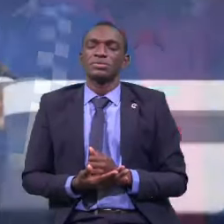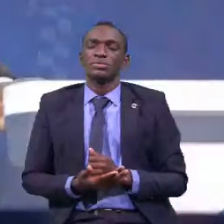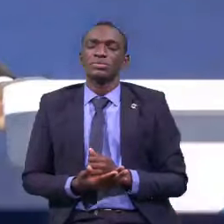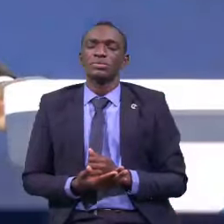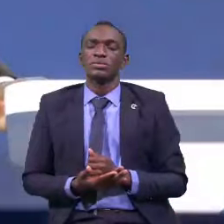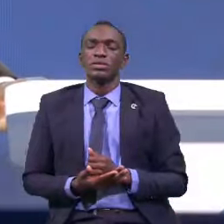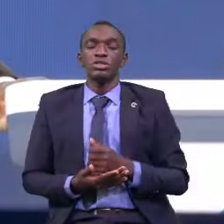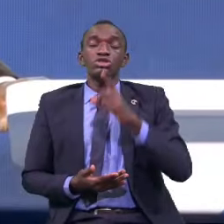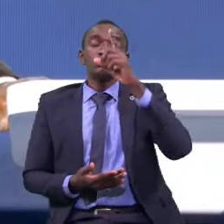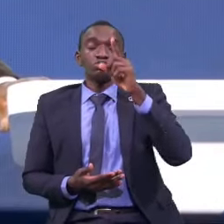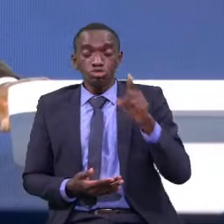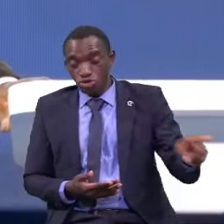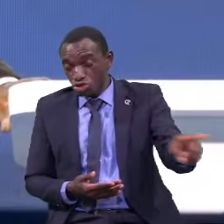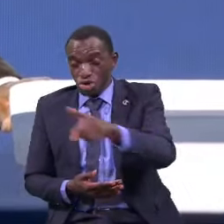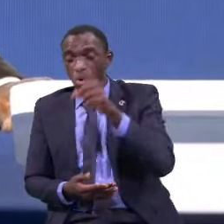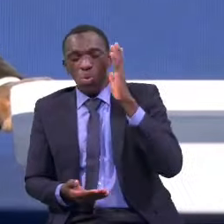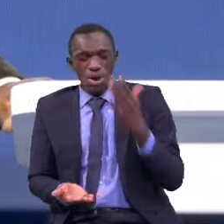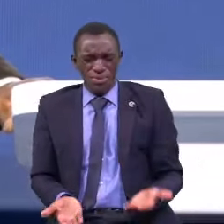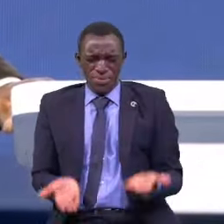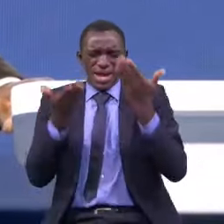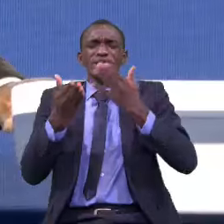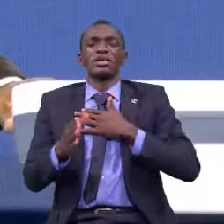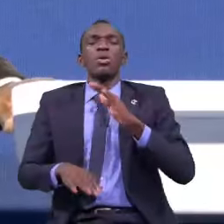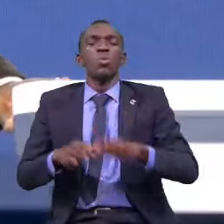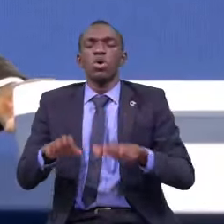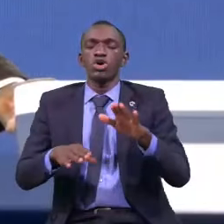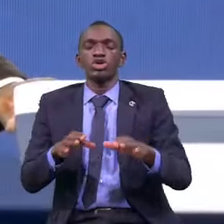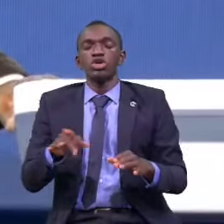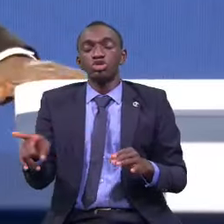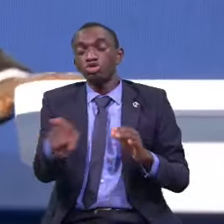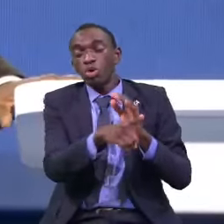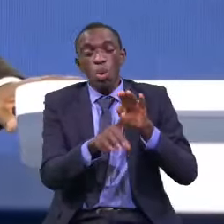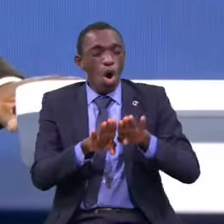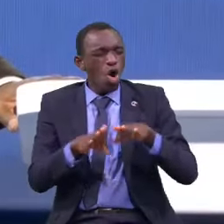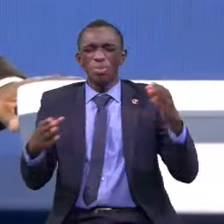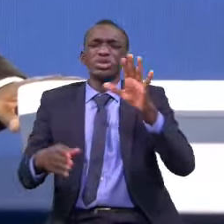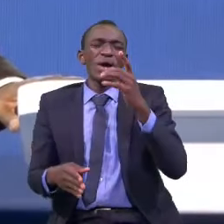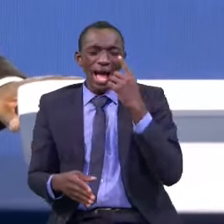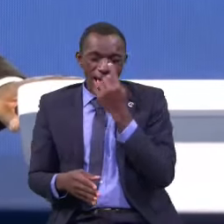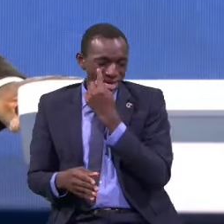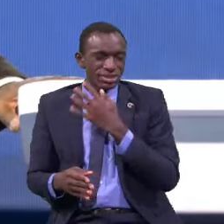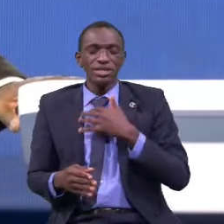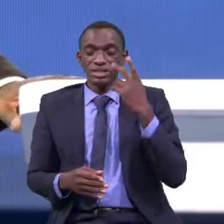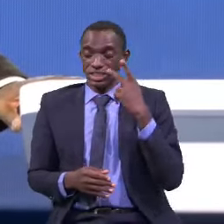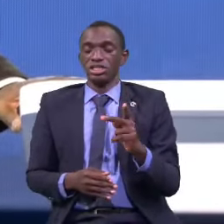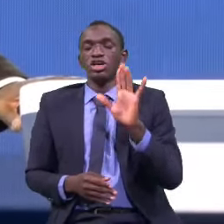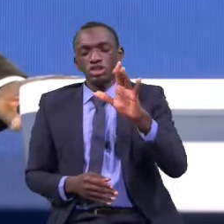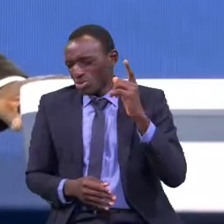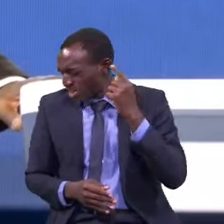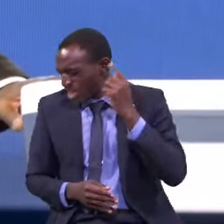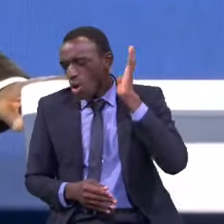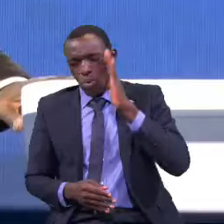You will rise up and walk. You'll open your eyes and see. Your ear will hear